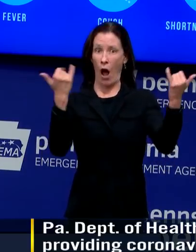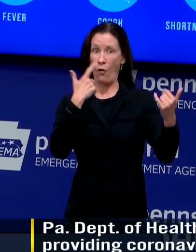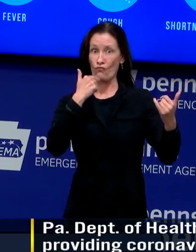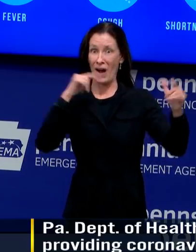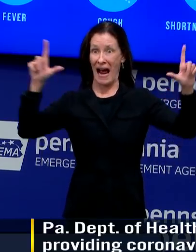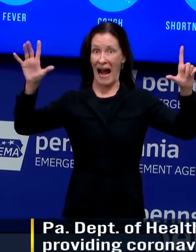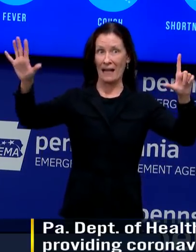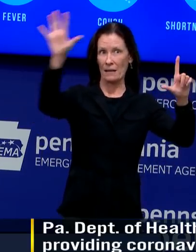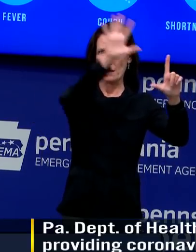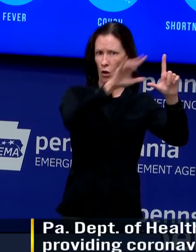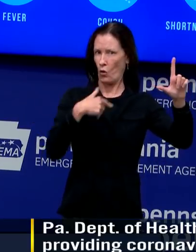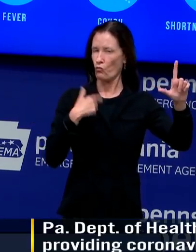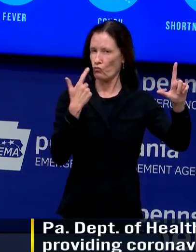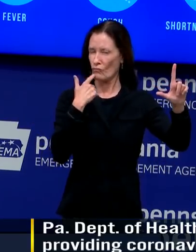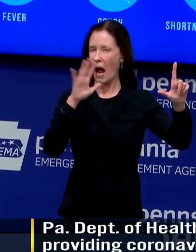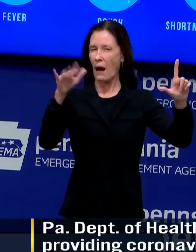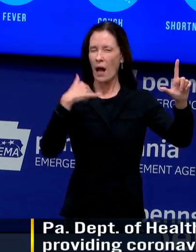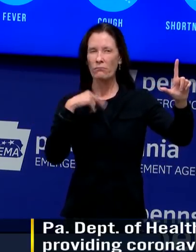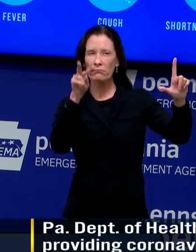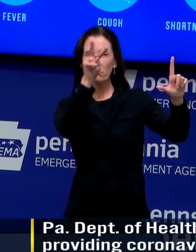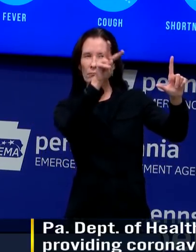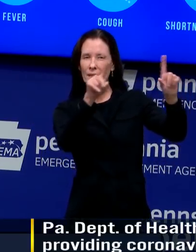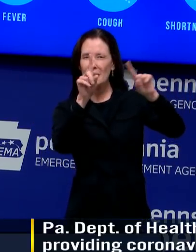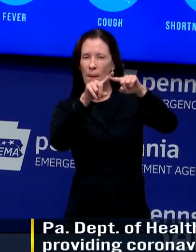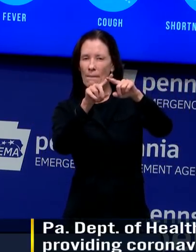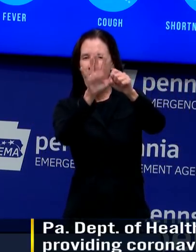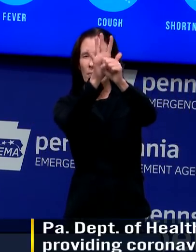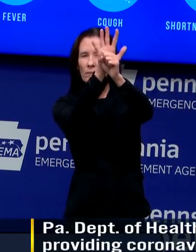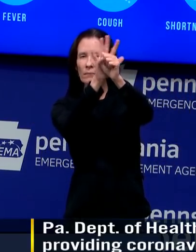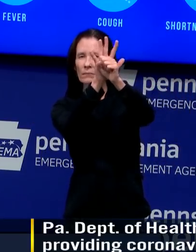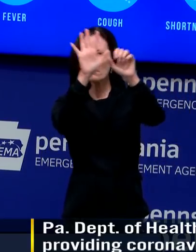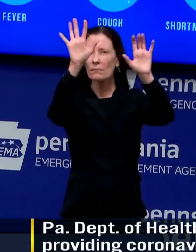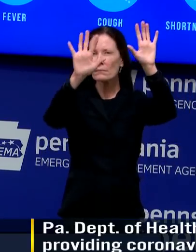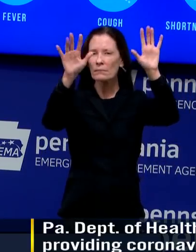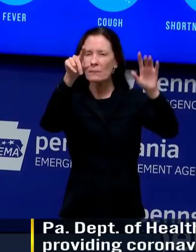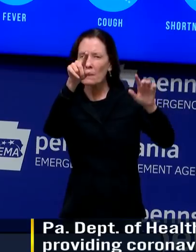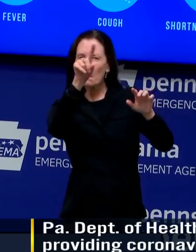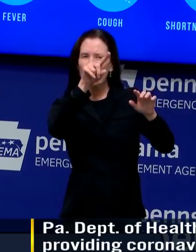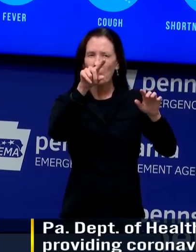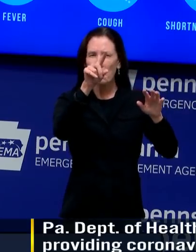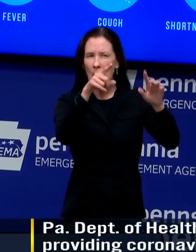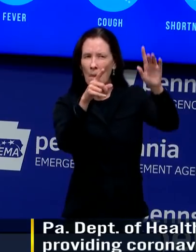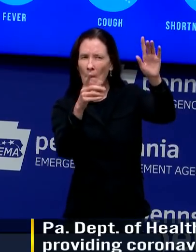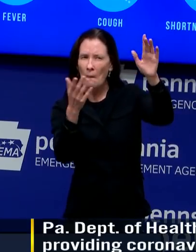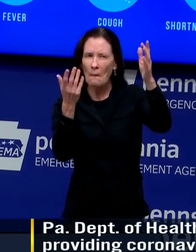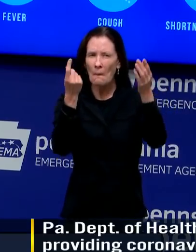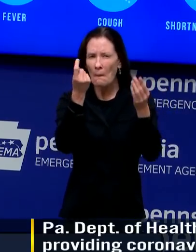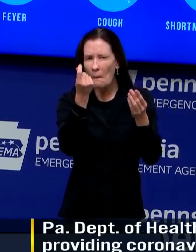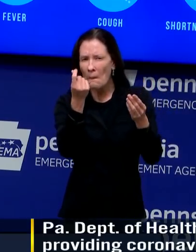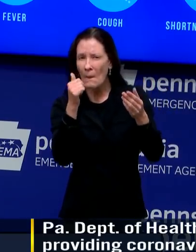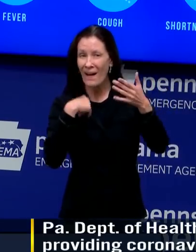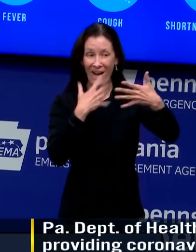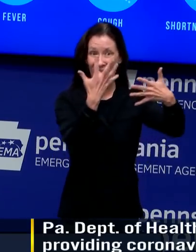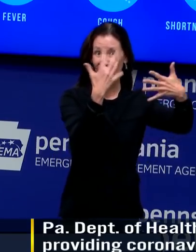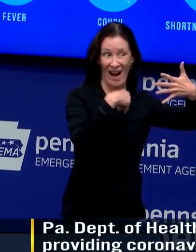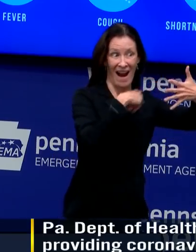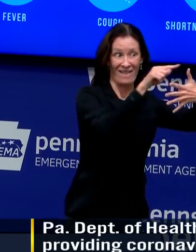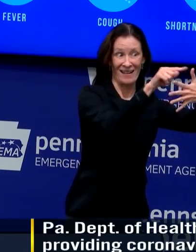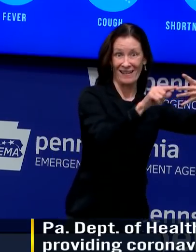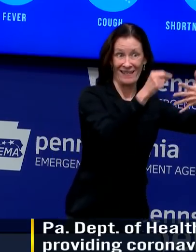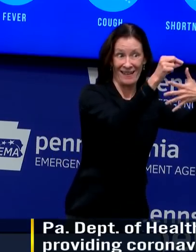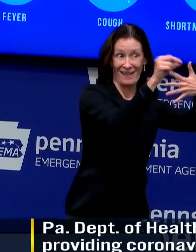of moving them to the yellow phase on May 8th. This yellow phase will lift some restrictions, including parts of the business closure